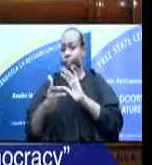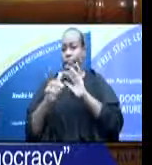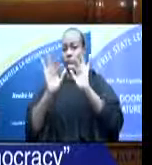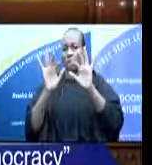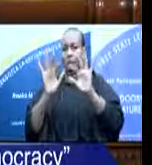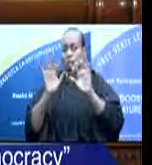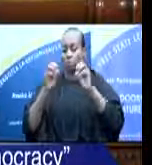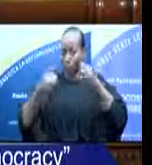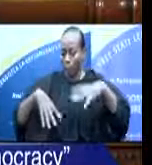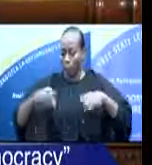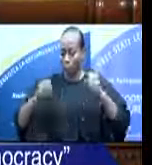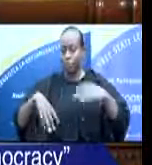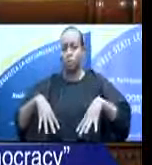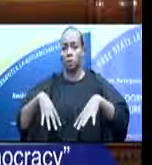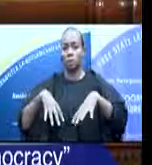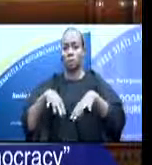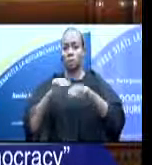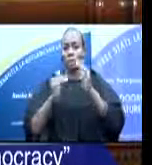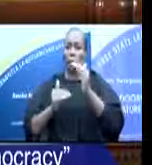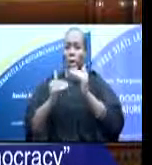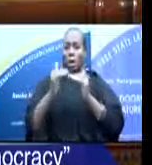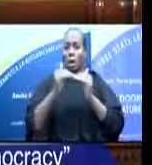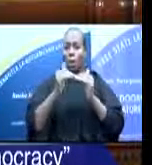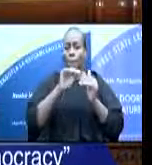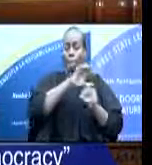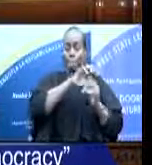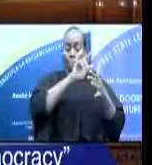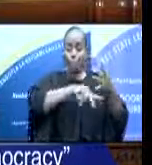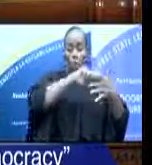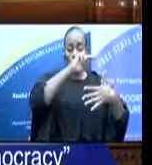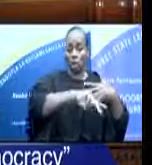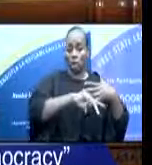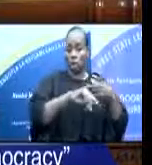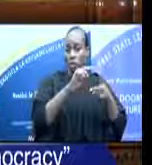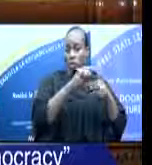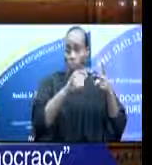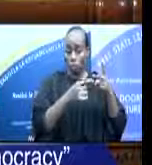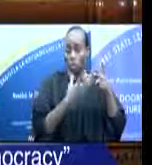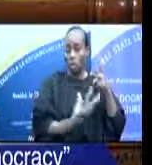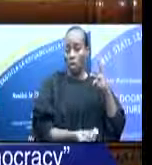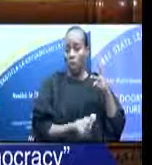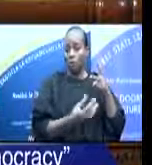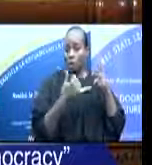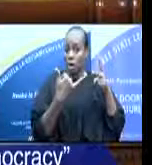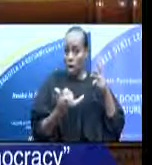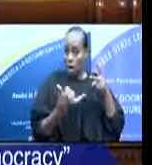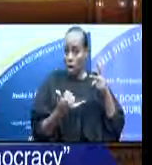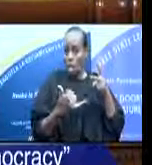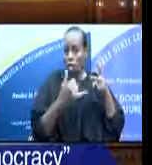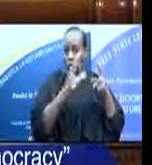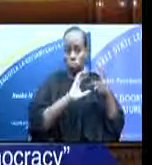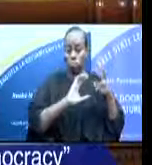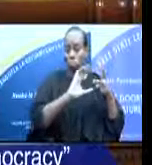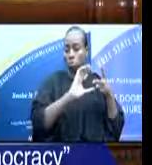In the main, over 2 of the project, and we believe that the current